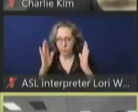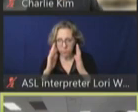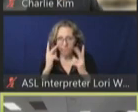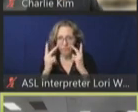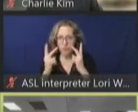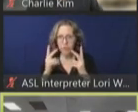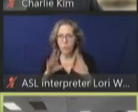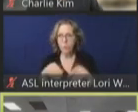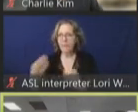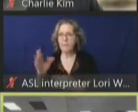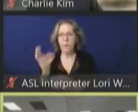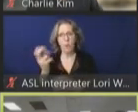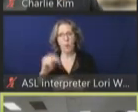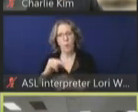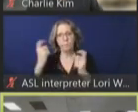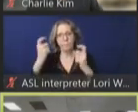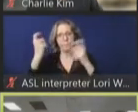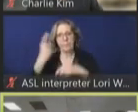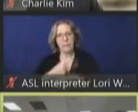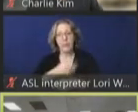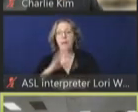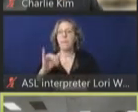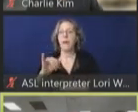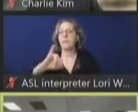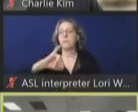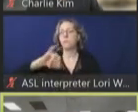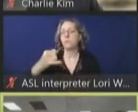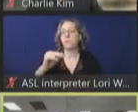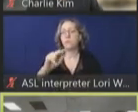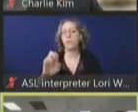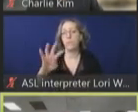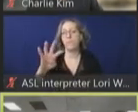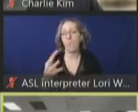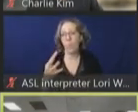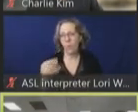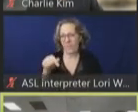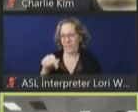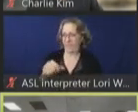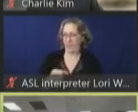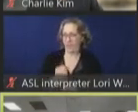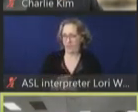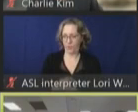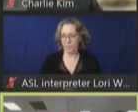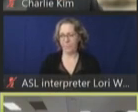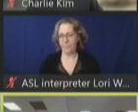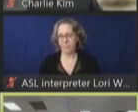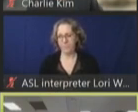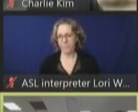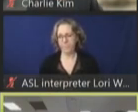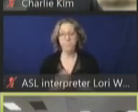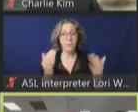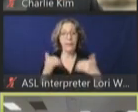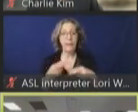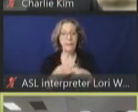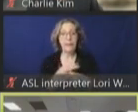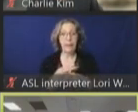And so that will be on June 4th of this year. We can move to the next slide.